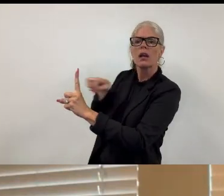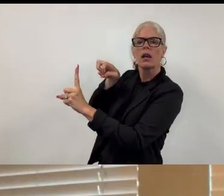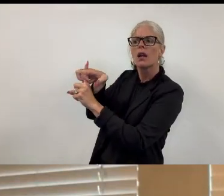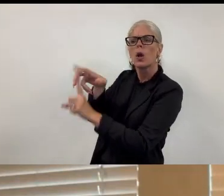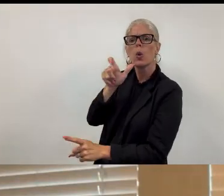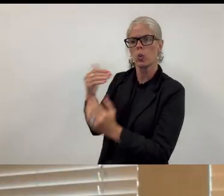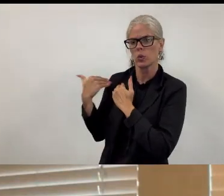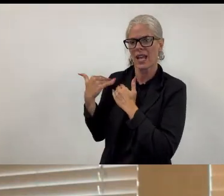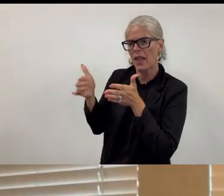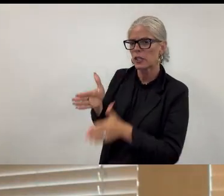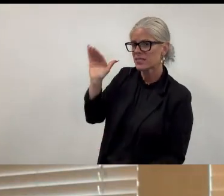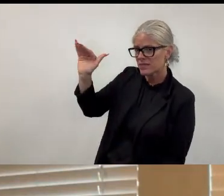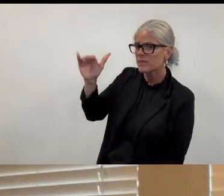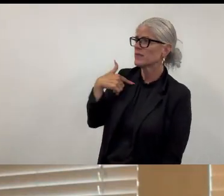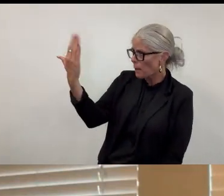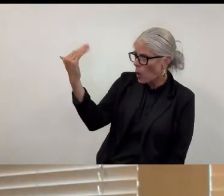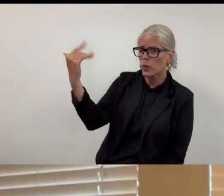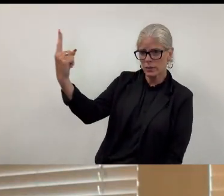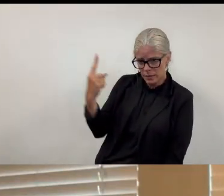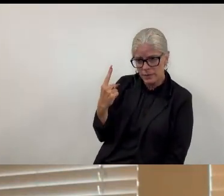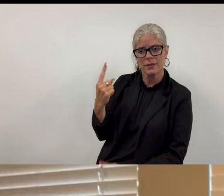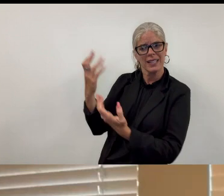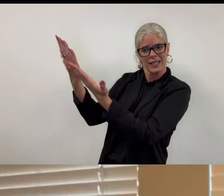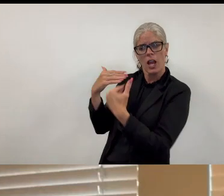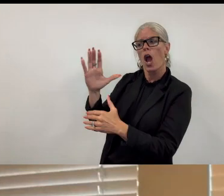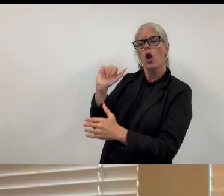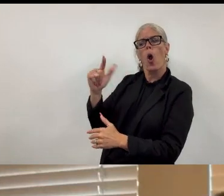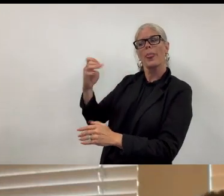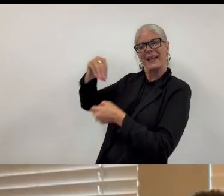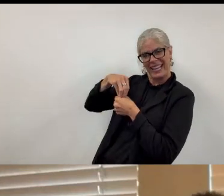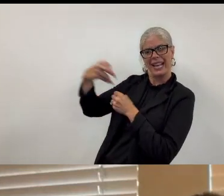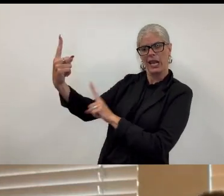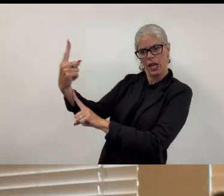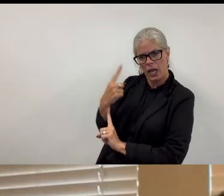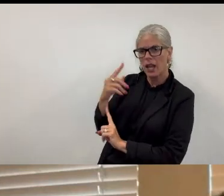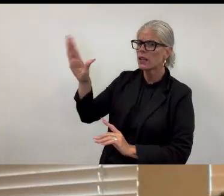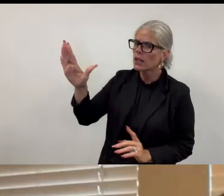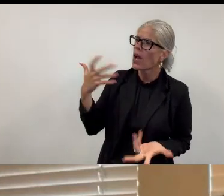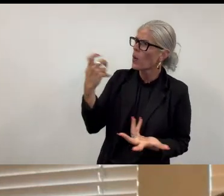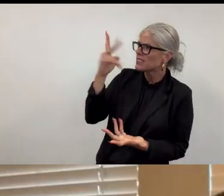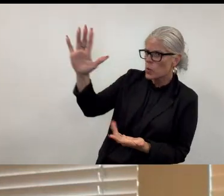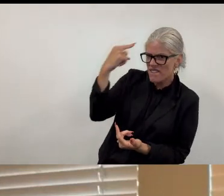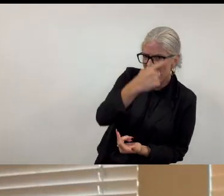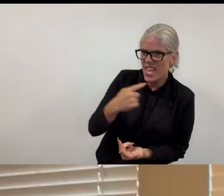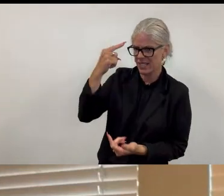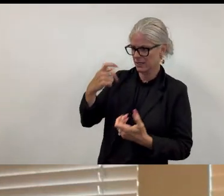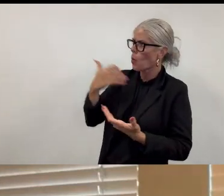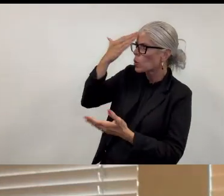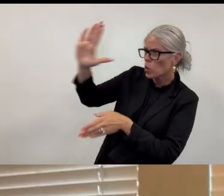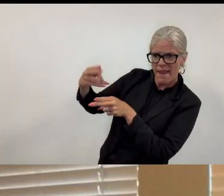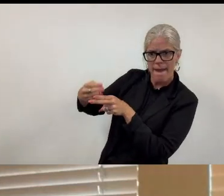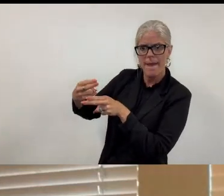break it down and try to figure out who might be responsible for that in that organization and call them in and have that conversation and put a face to the